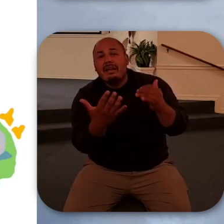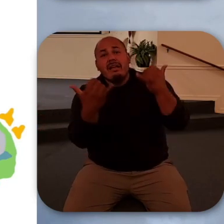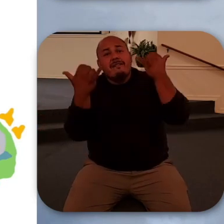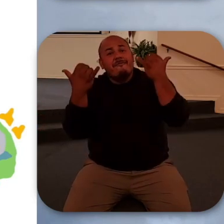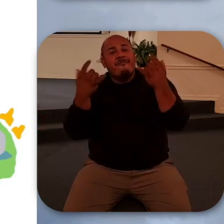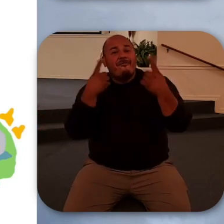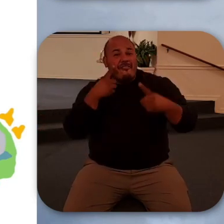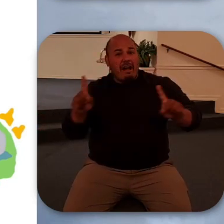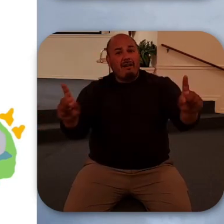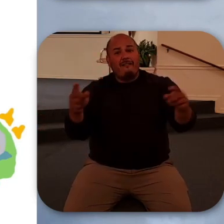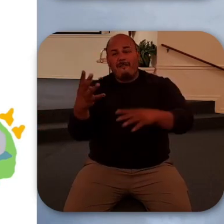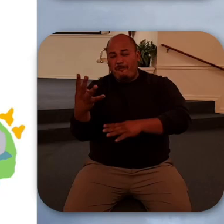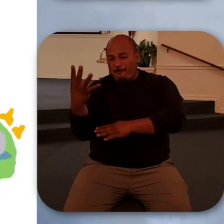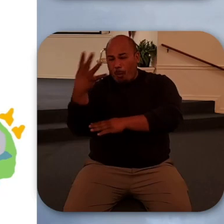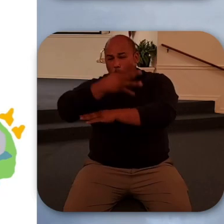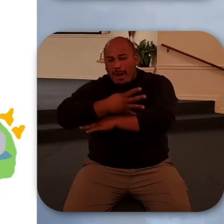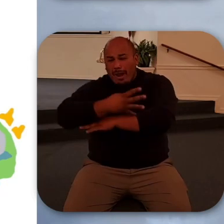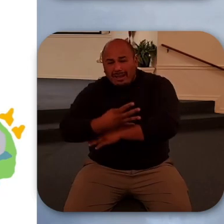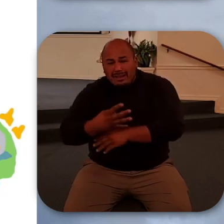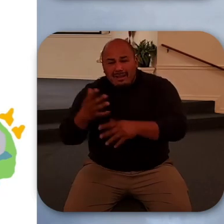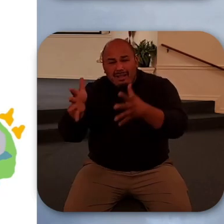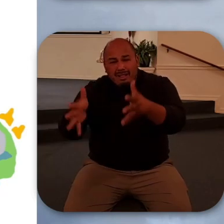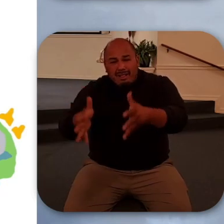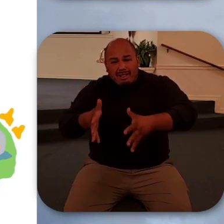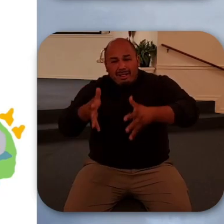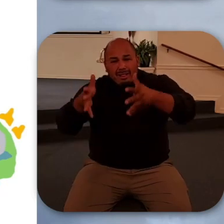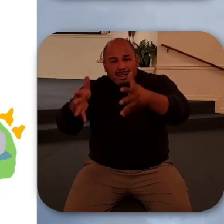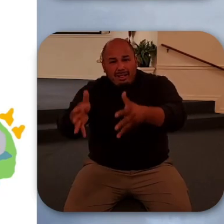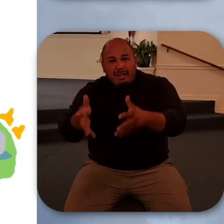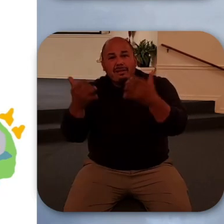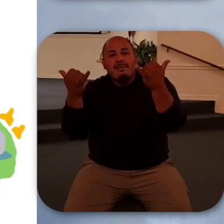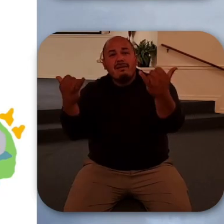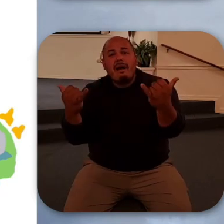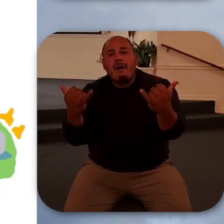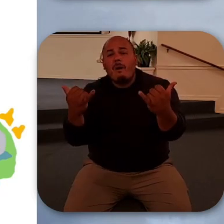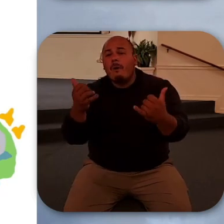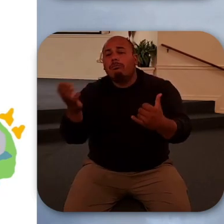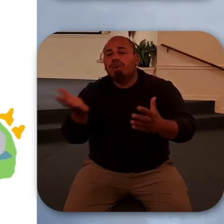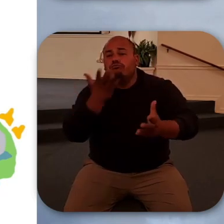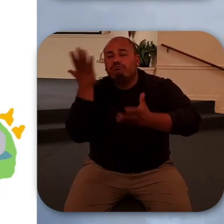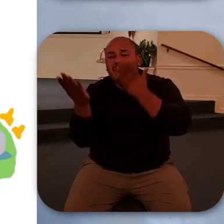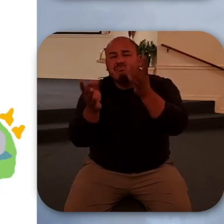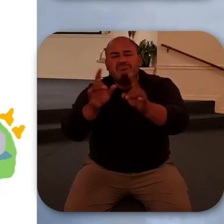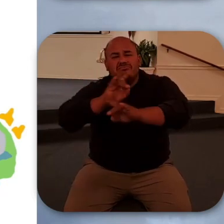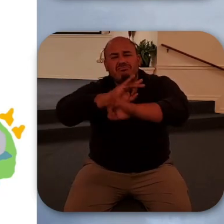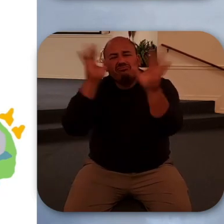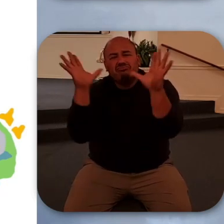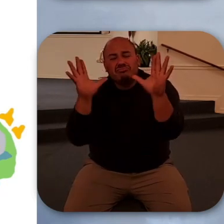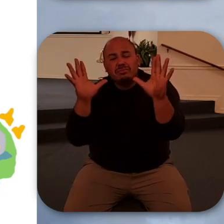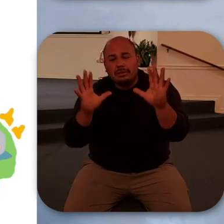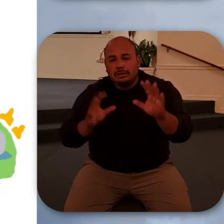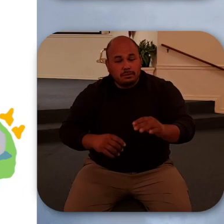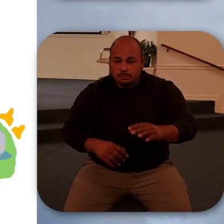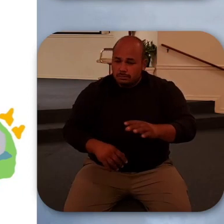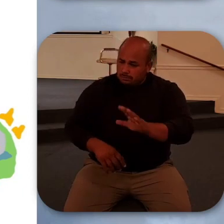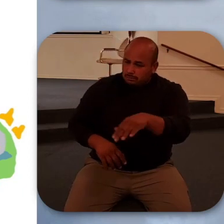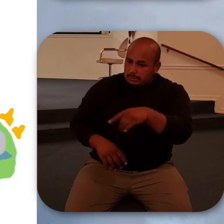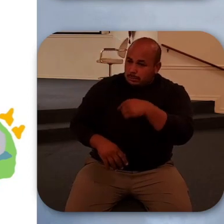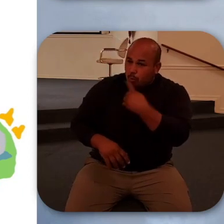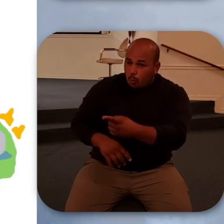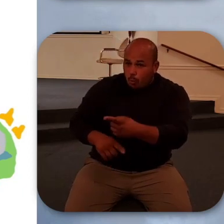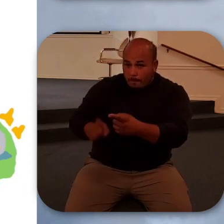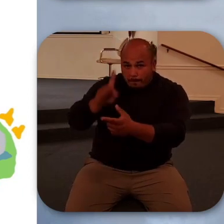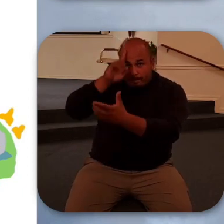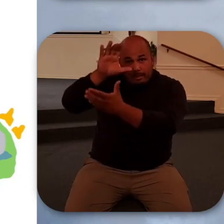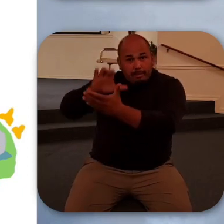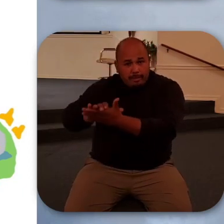odor, for he has been there four days. Then Jesus said, did I not tell you that if you believe,